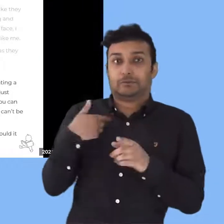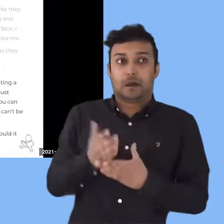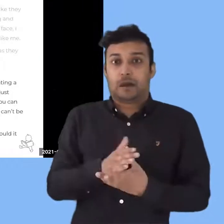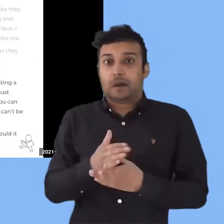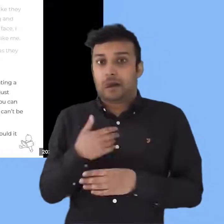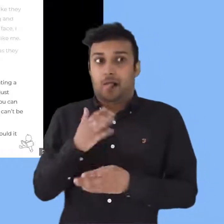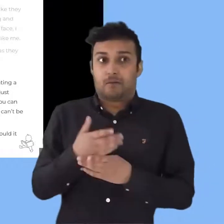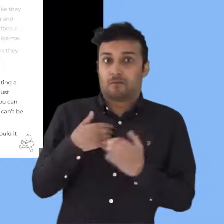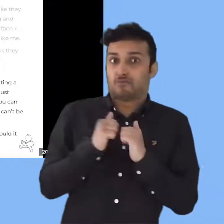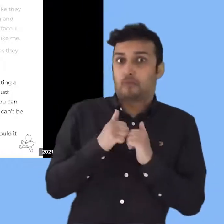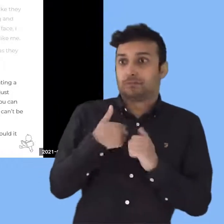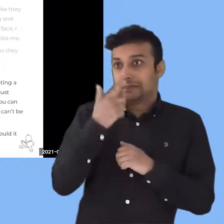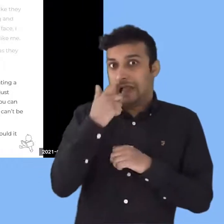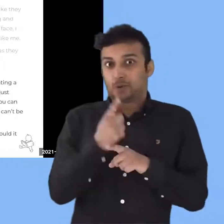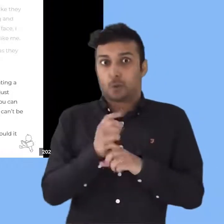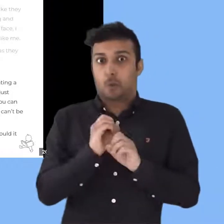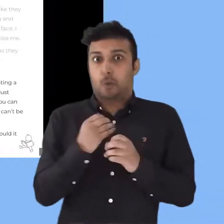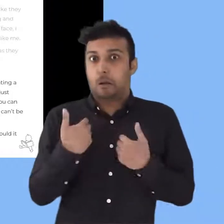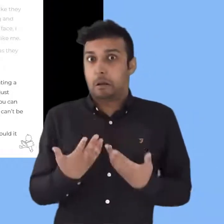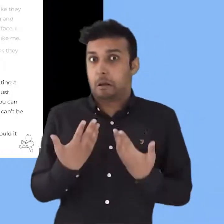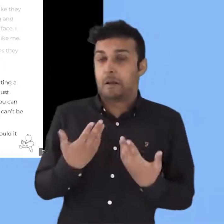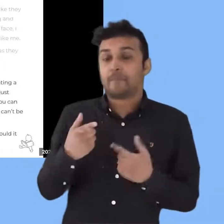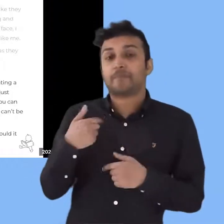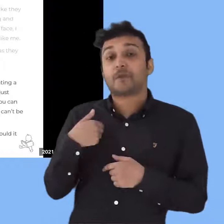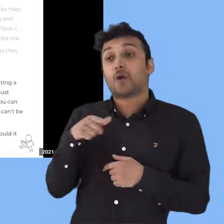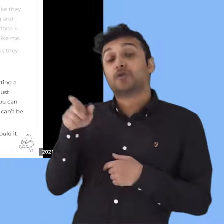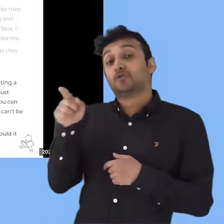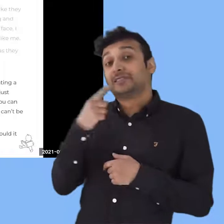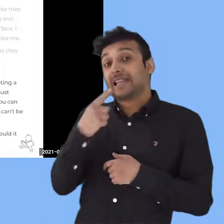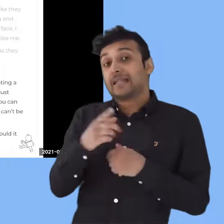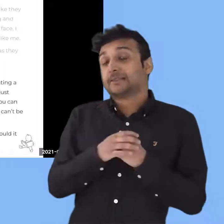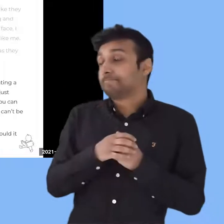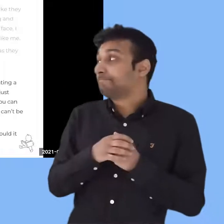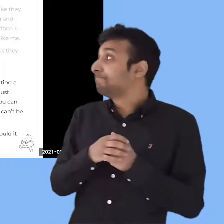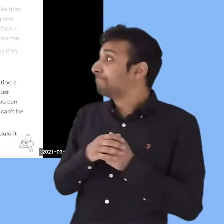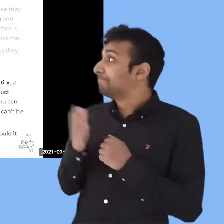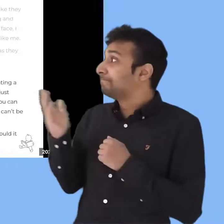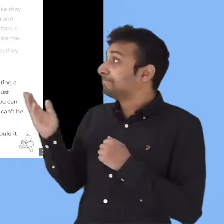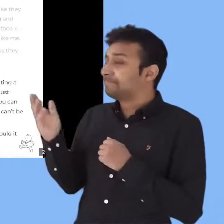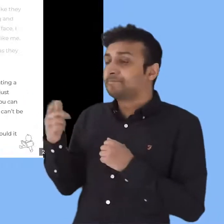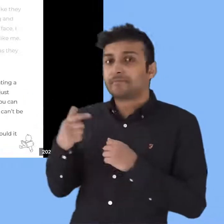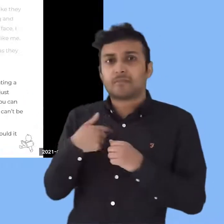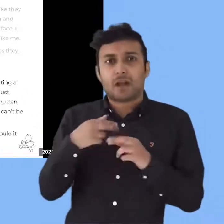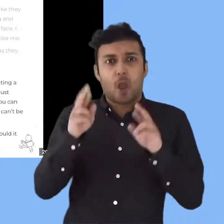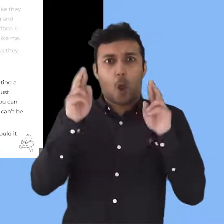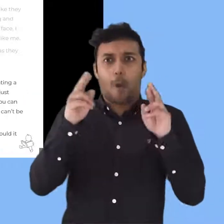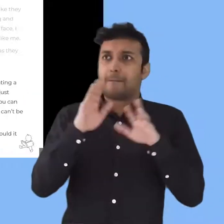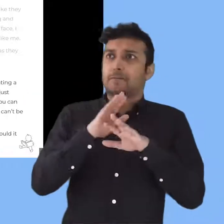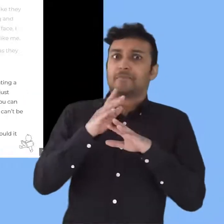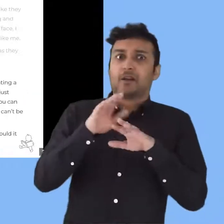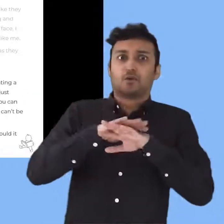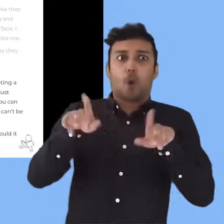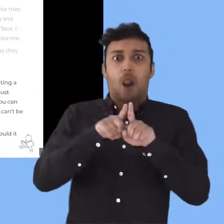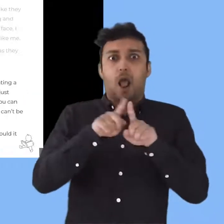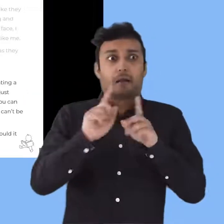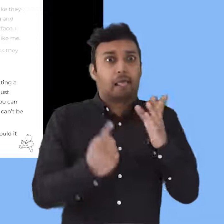to or not. And I'll just read it to you. She says, I think I just hope it doesn't come up to something I have to deal with, you know. It's not like I'm